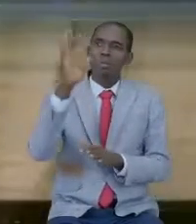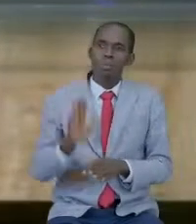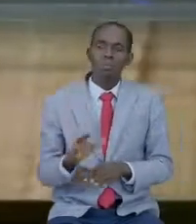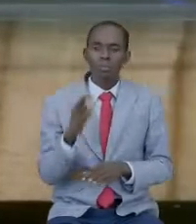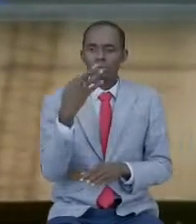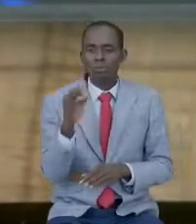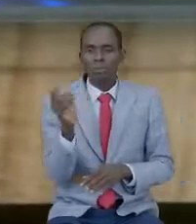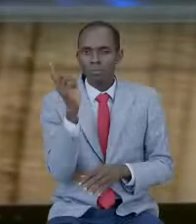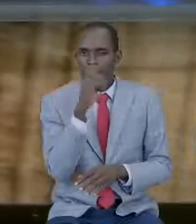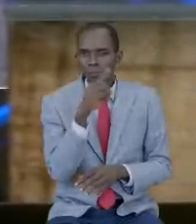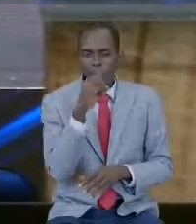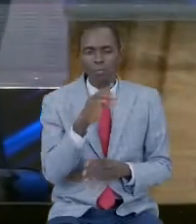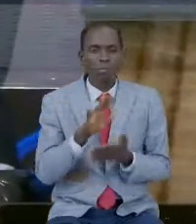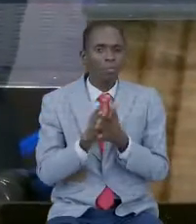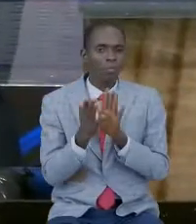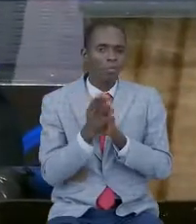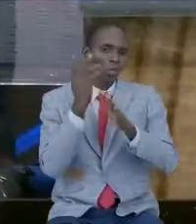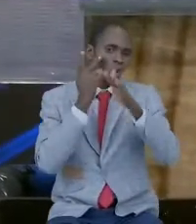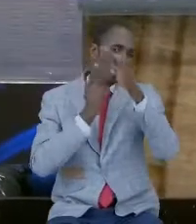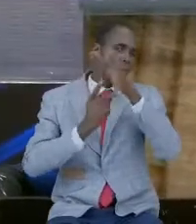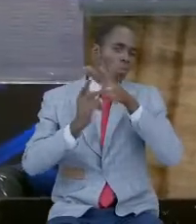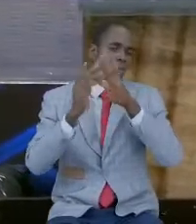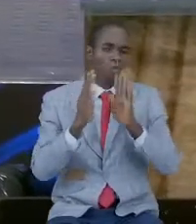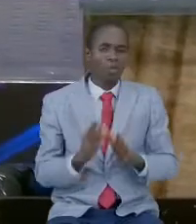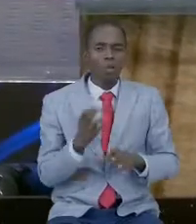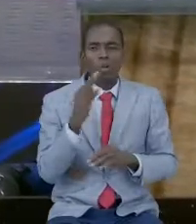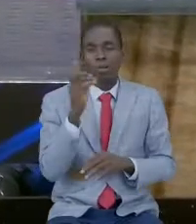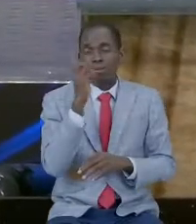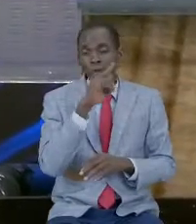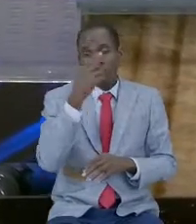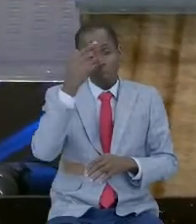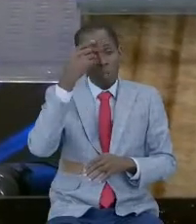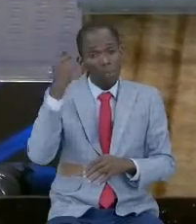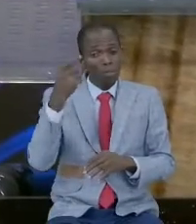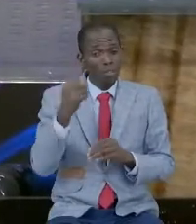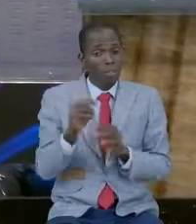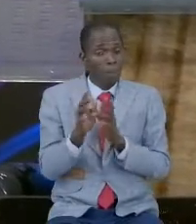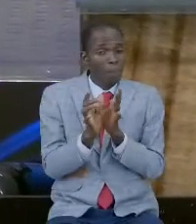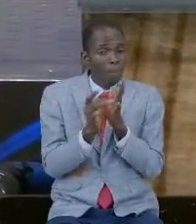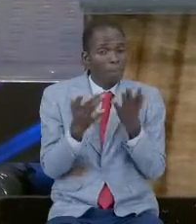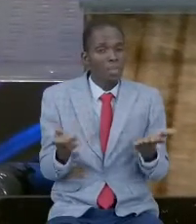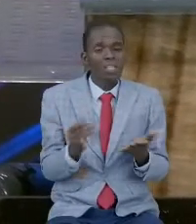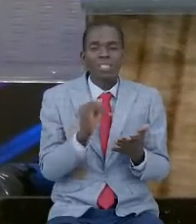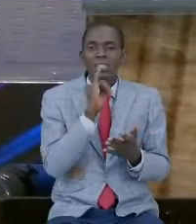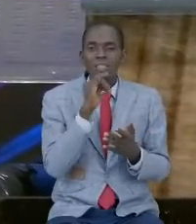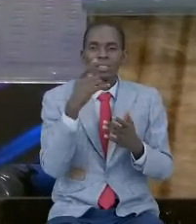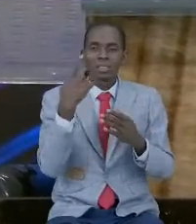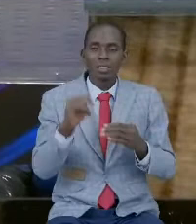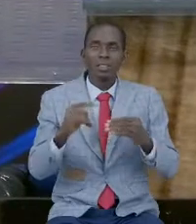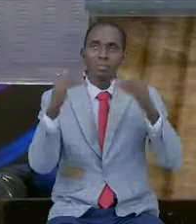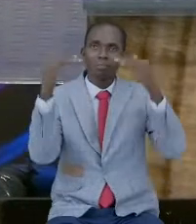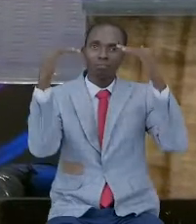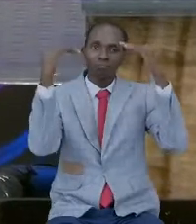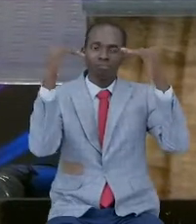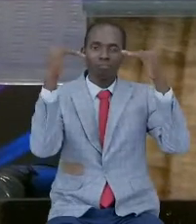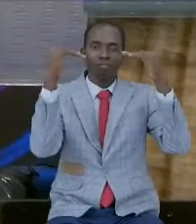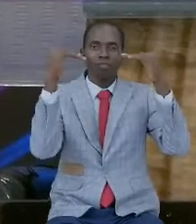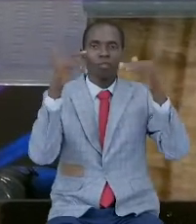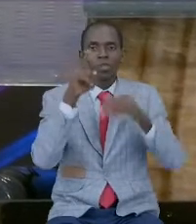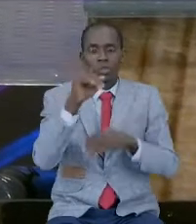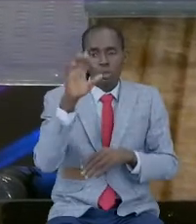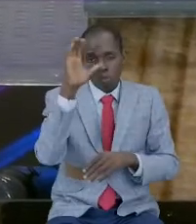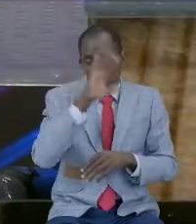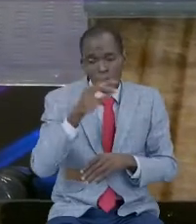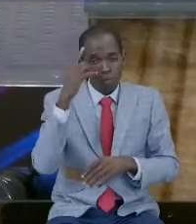a prophet of error, because the scripture is the standard. You're looking for